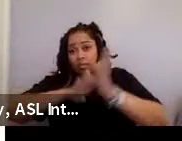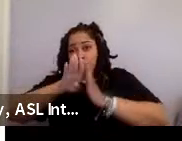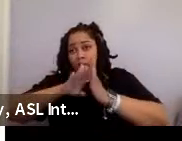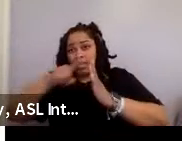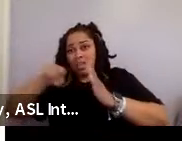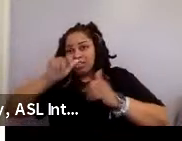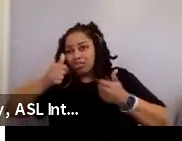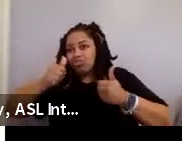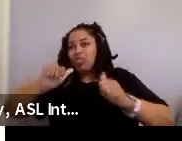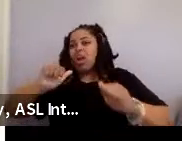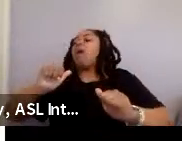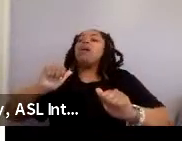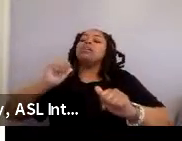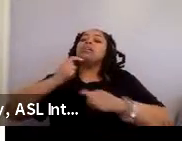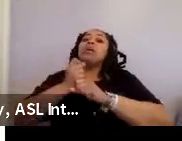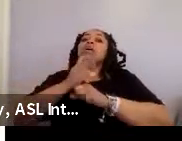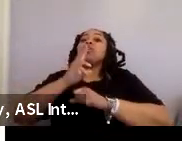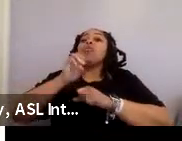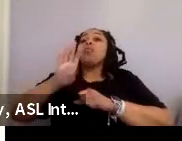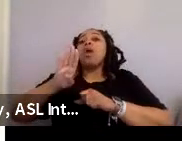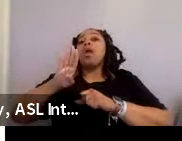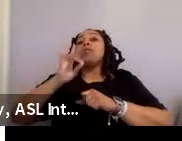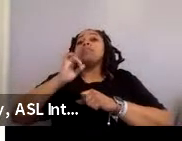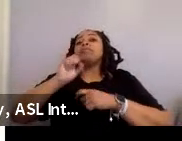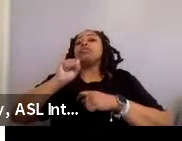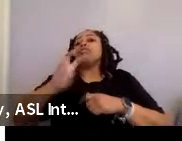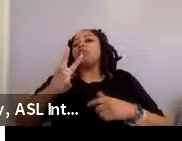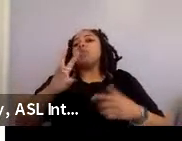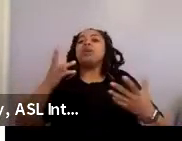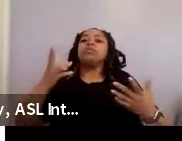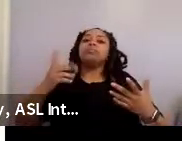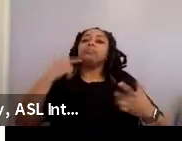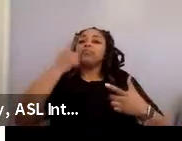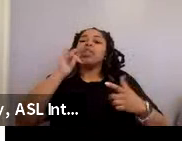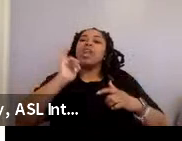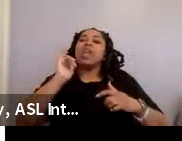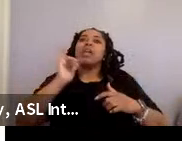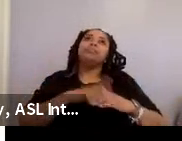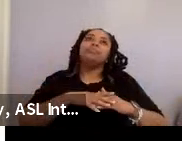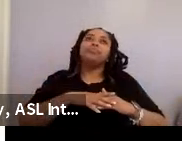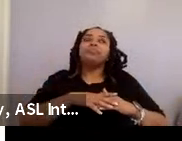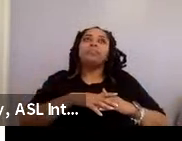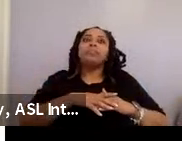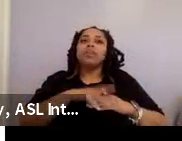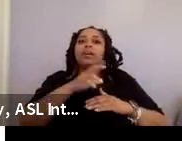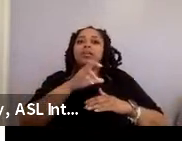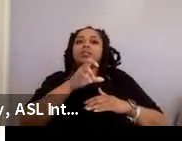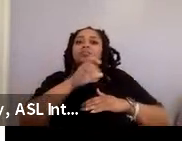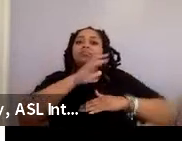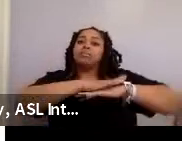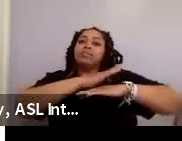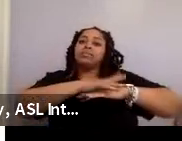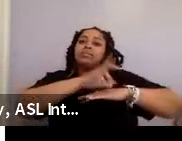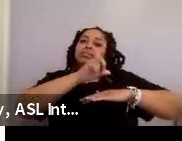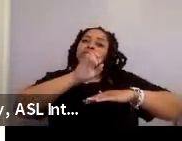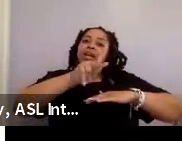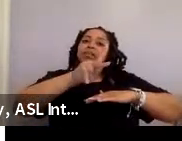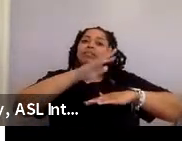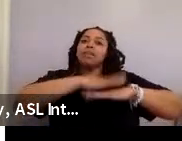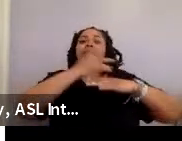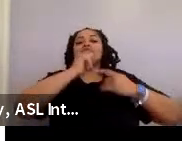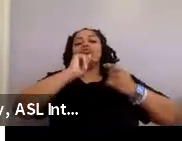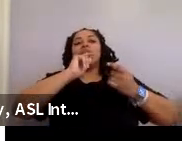to make their web versions of their software look like the desktop versions of the software. They're trying to erase the